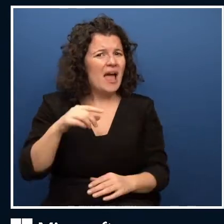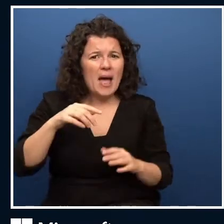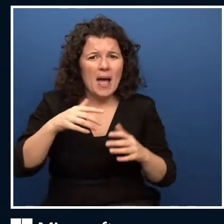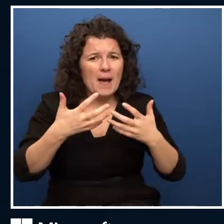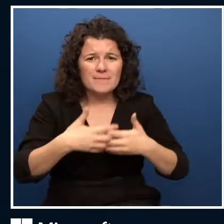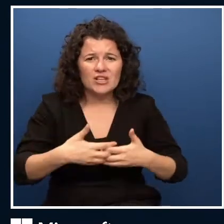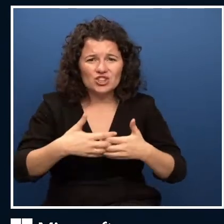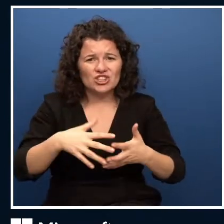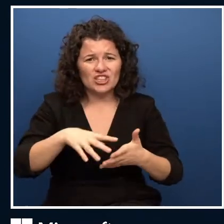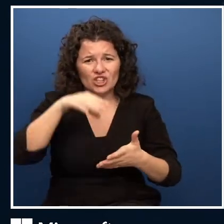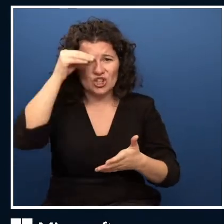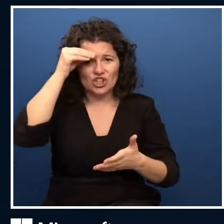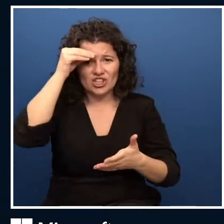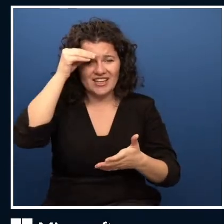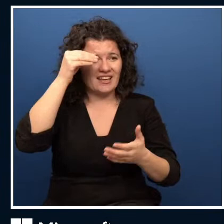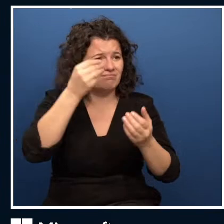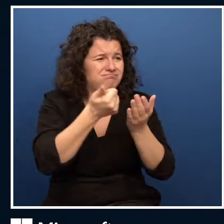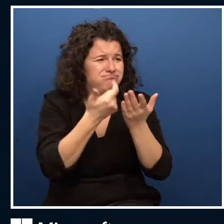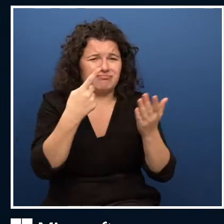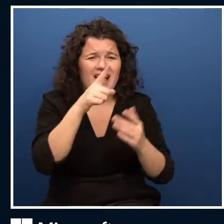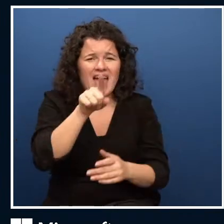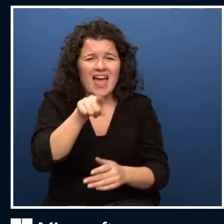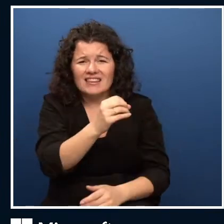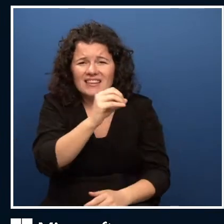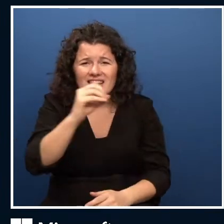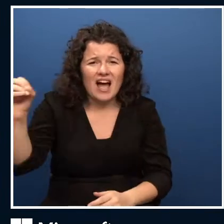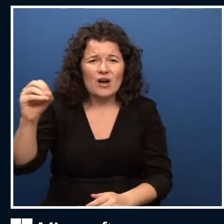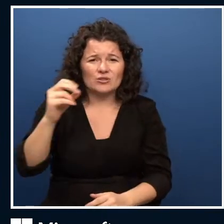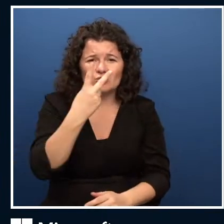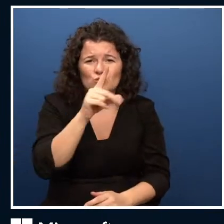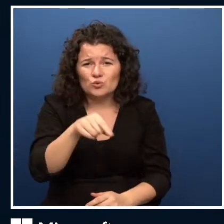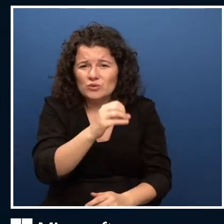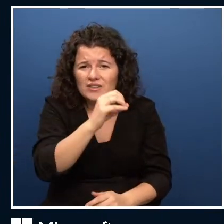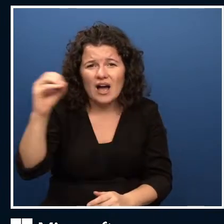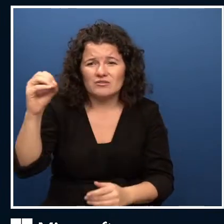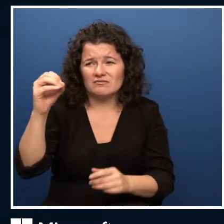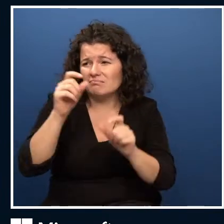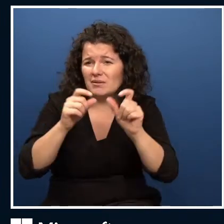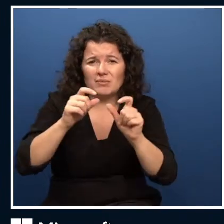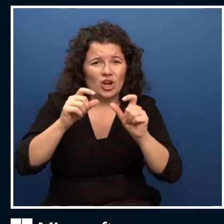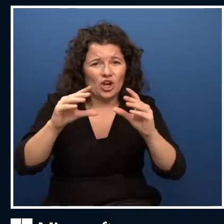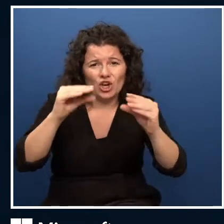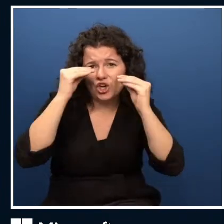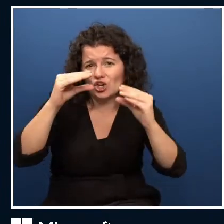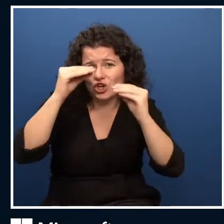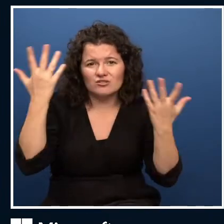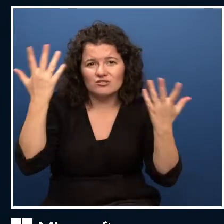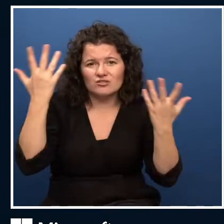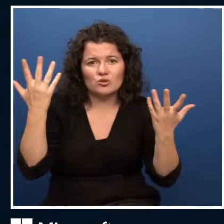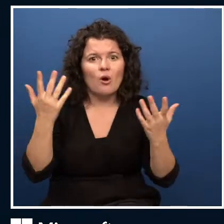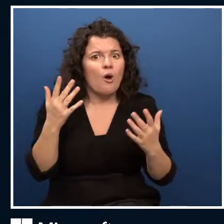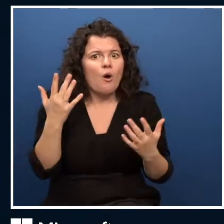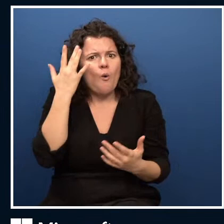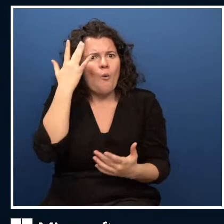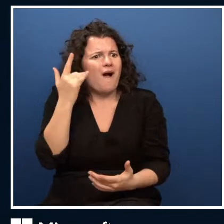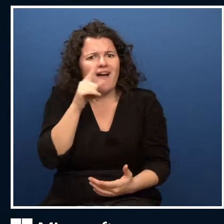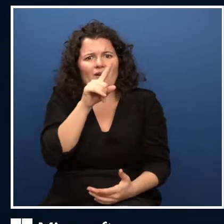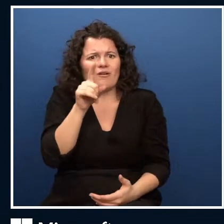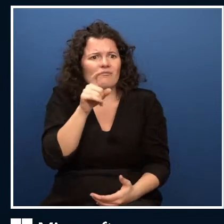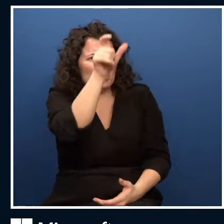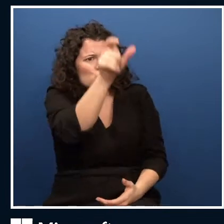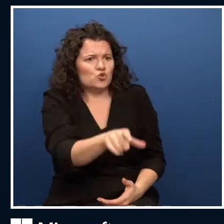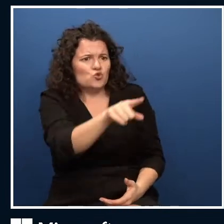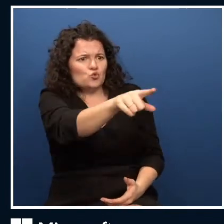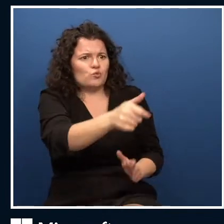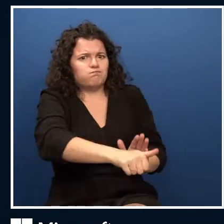what makes you different to a potential employer like Microsoft, or even within the institution? So for me, it's portfolio piece.